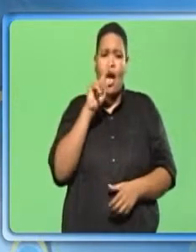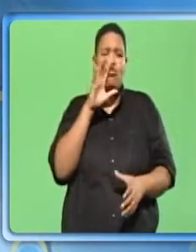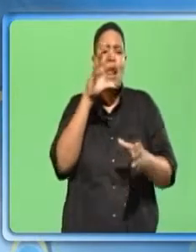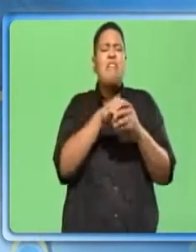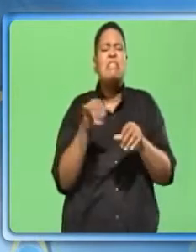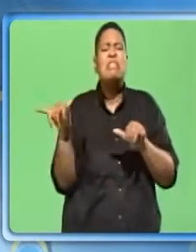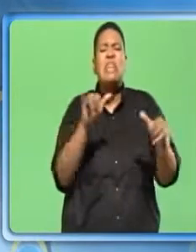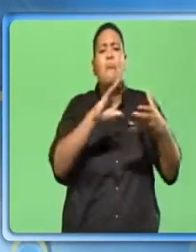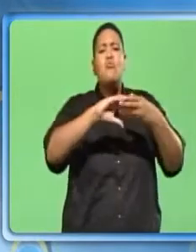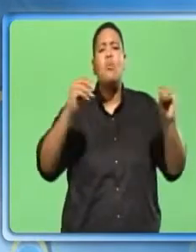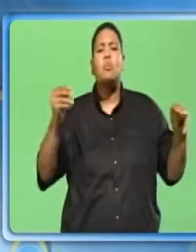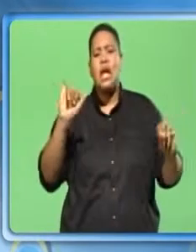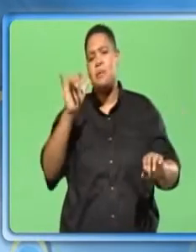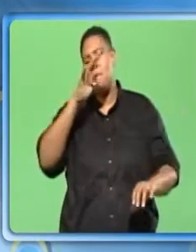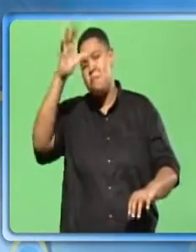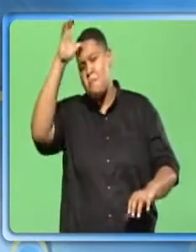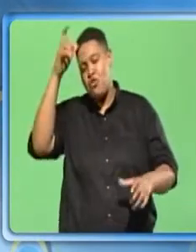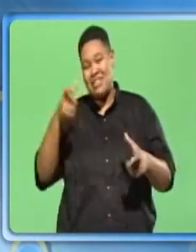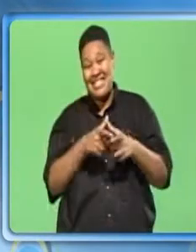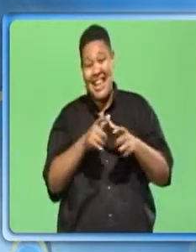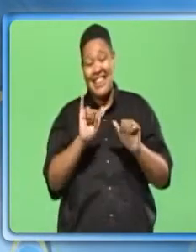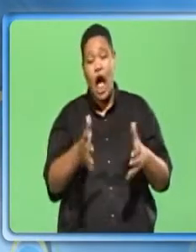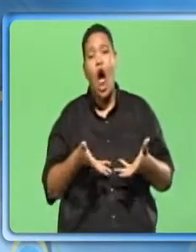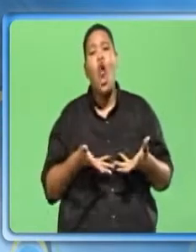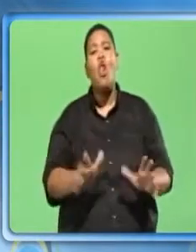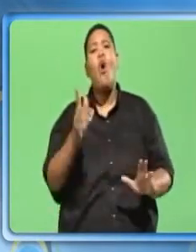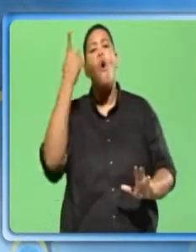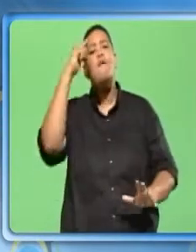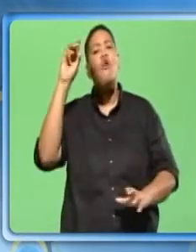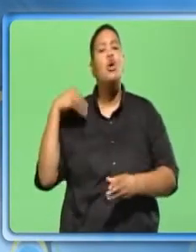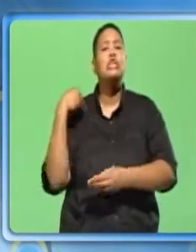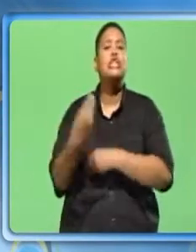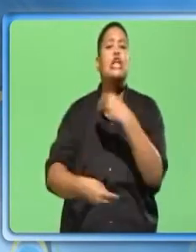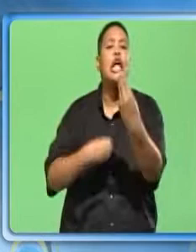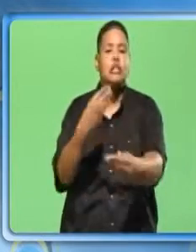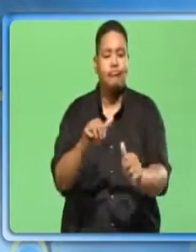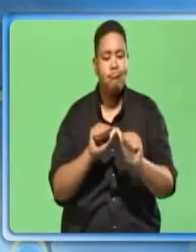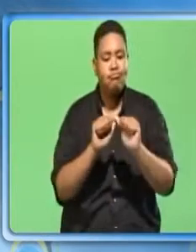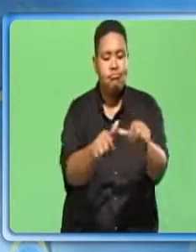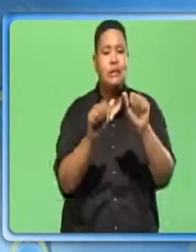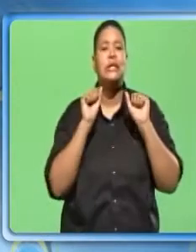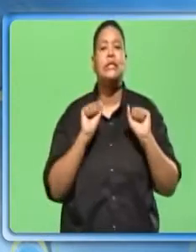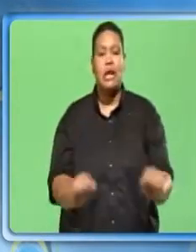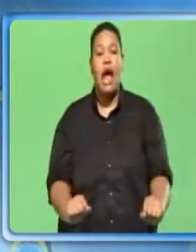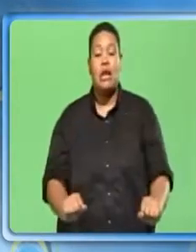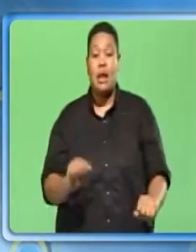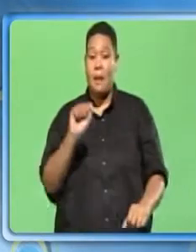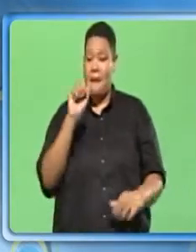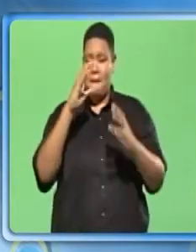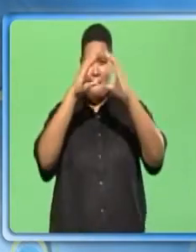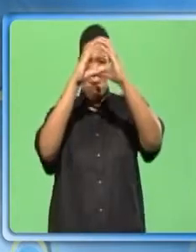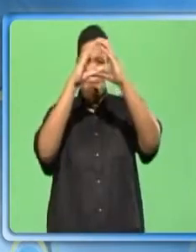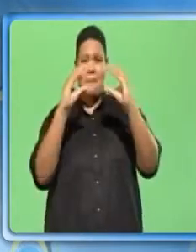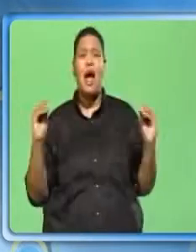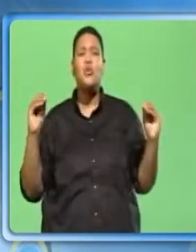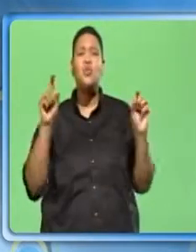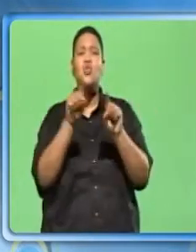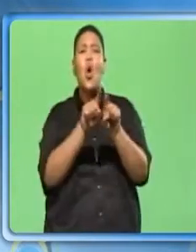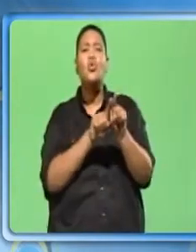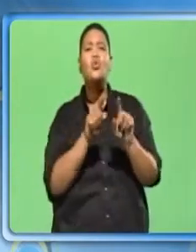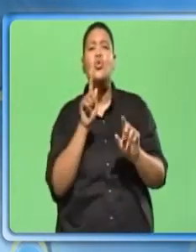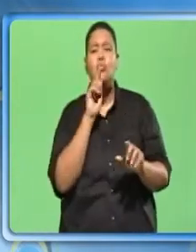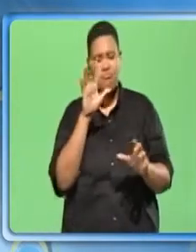as the parent cell. This allows for genetic continuity. Mitosis is also the basis